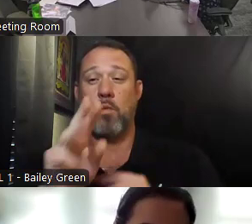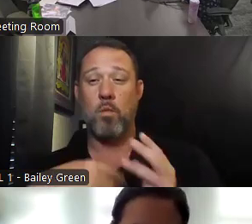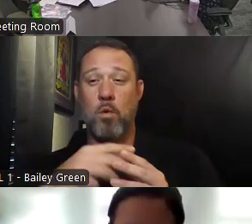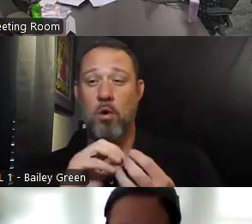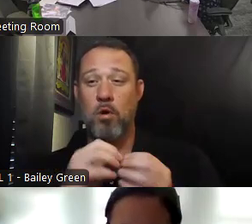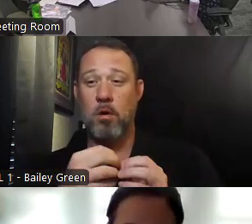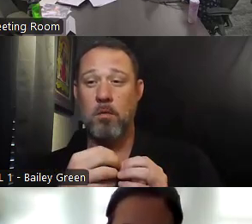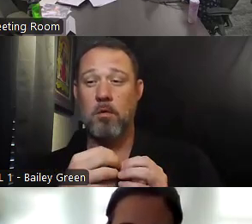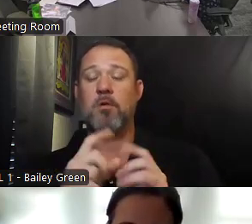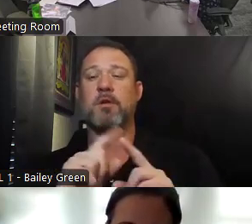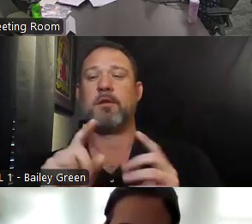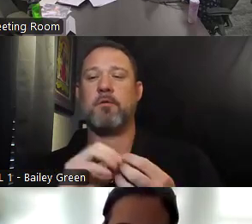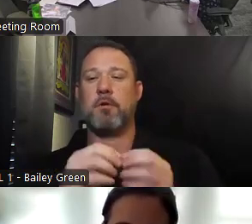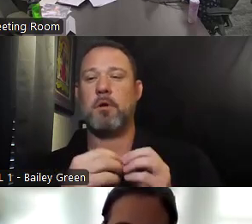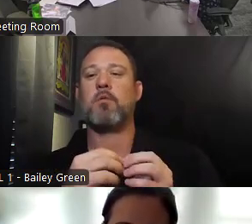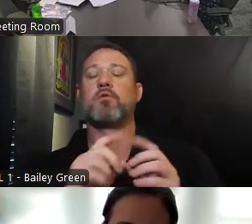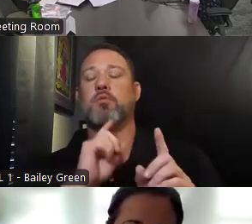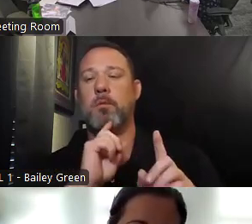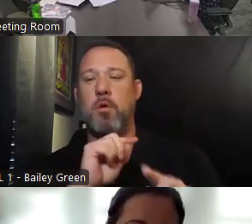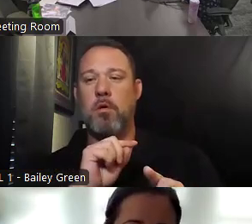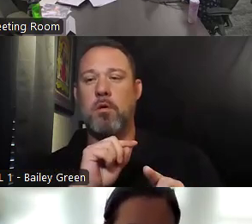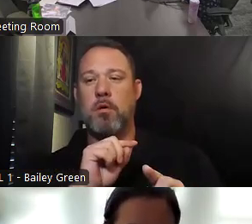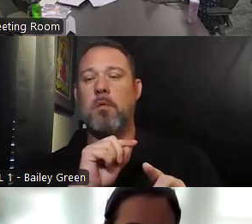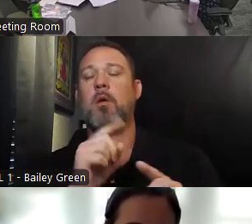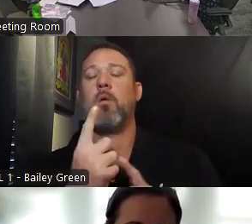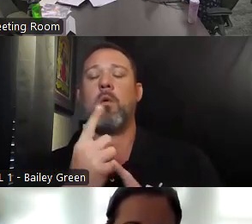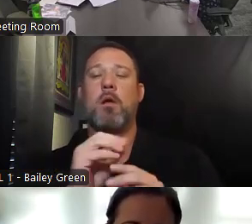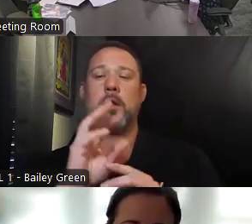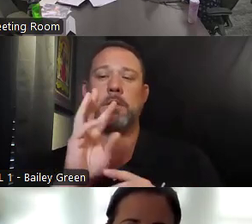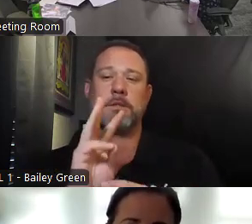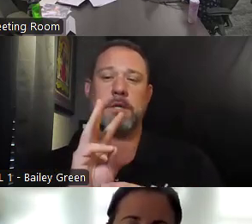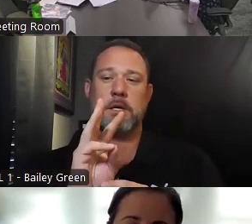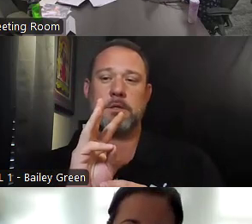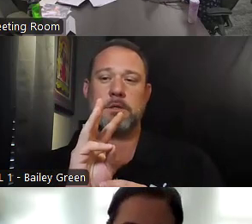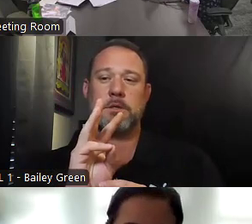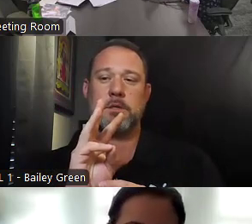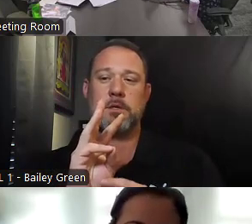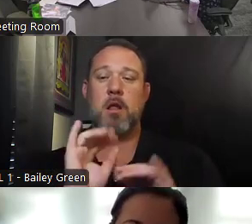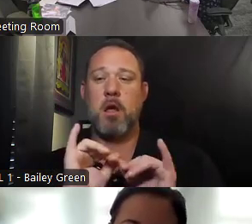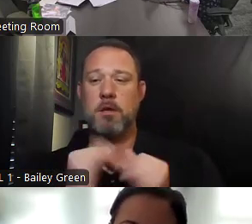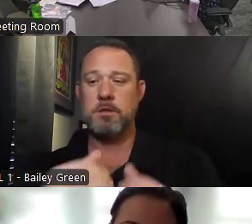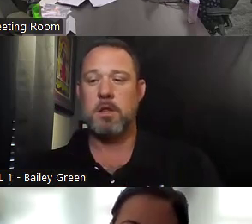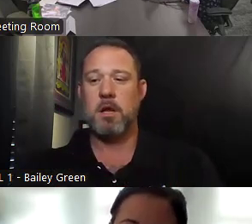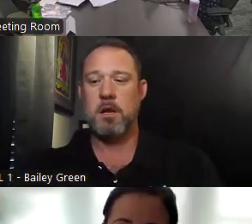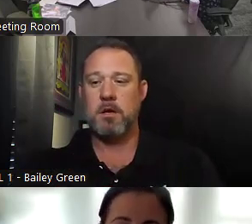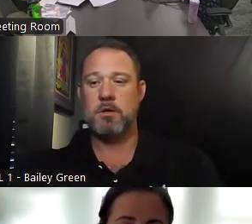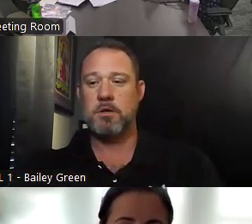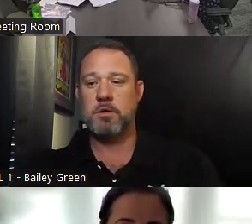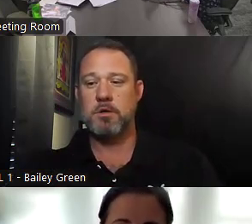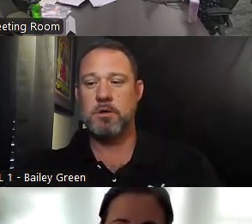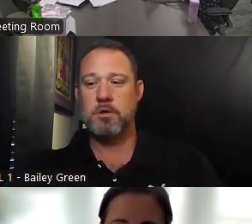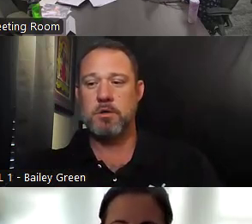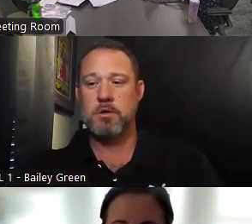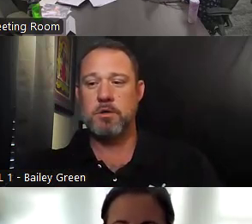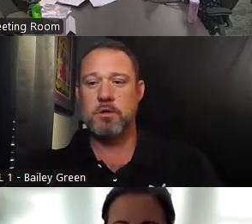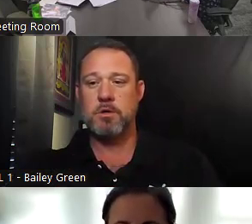numbers, you get different numbers reported, but 1 in 6. And then when you look at isolation in older adults, about 1 in